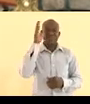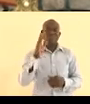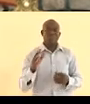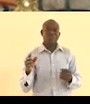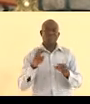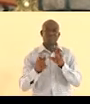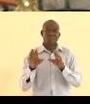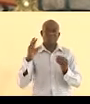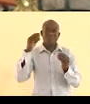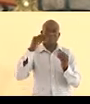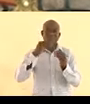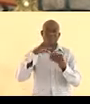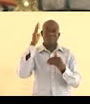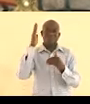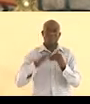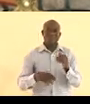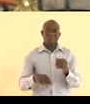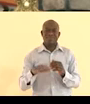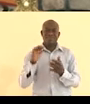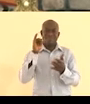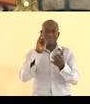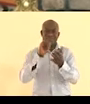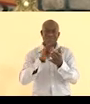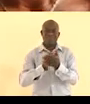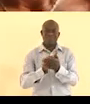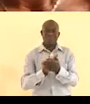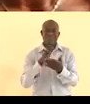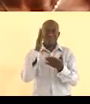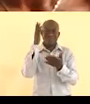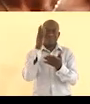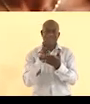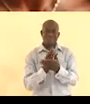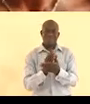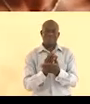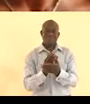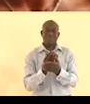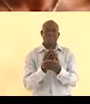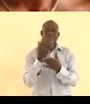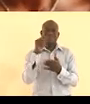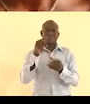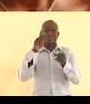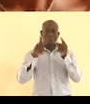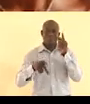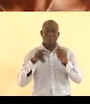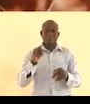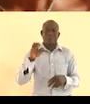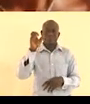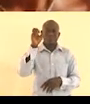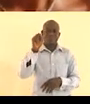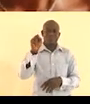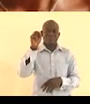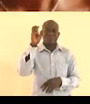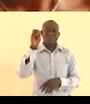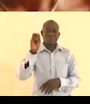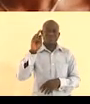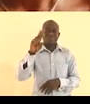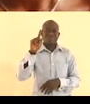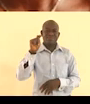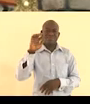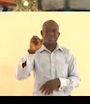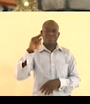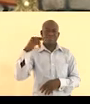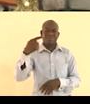You should do more than that. You should do what? You should stop the people sorting. Tell them the truth of